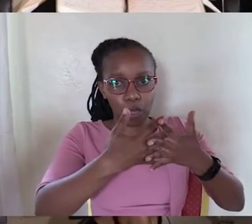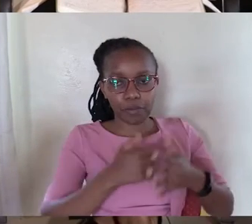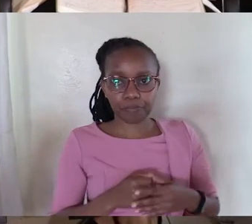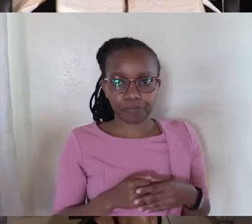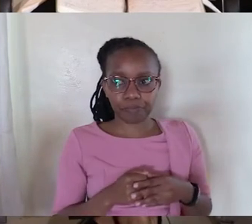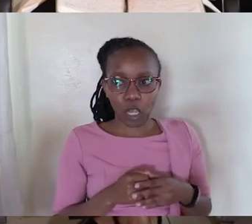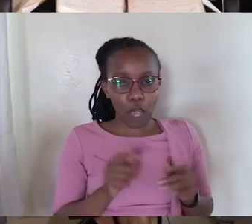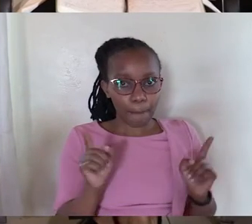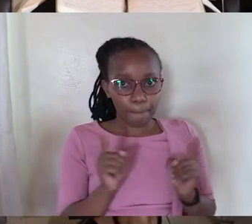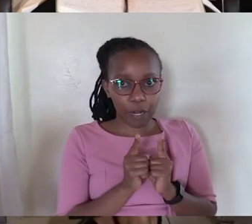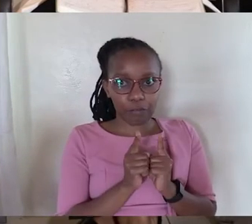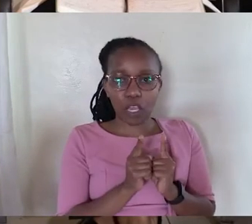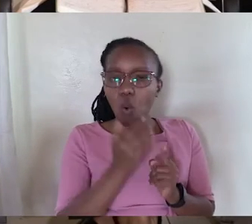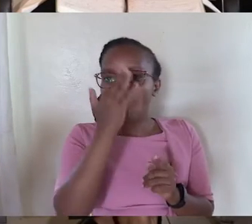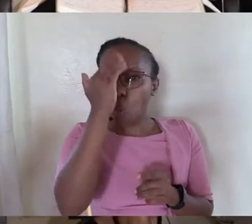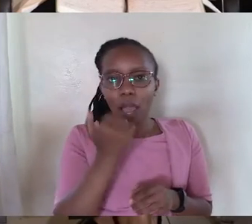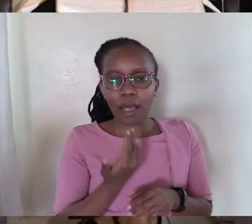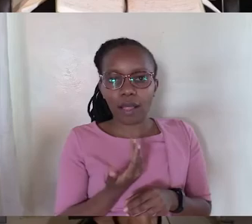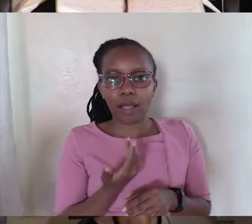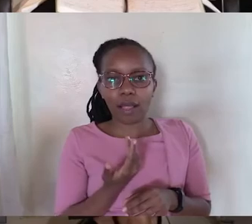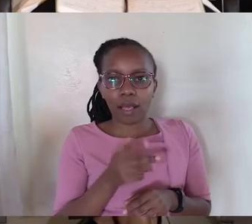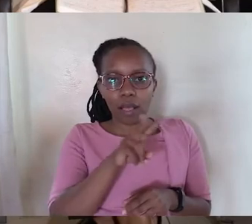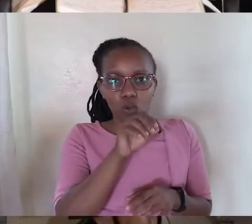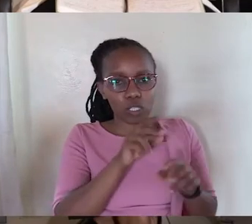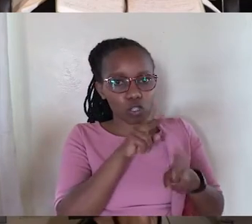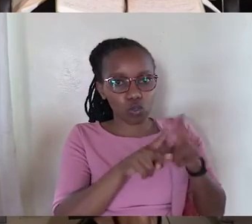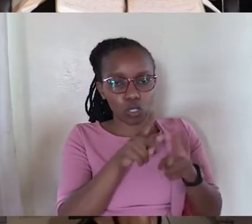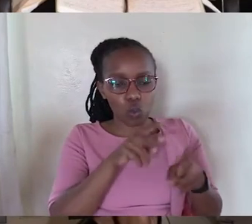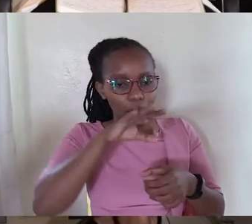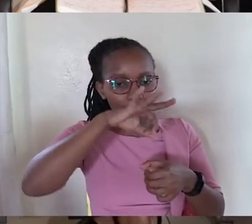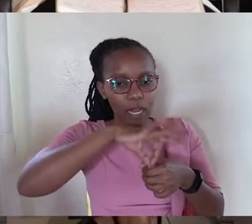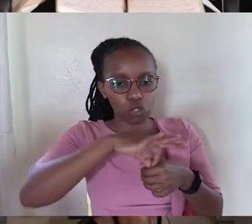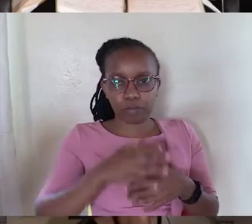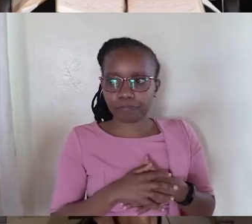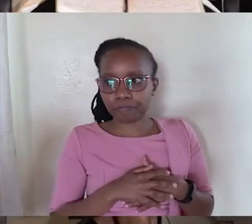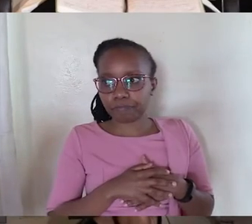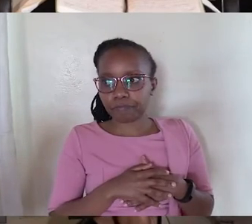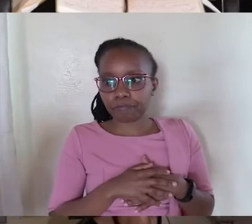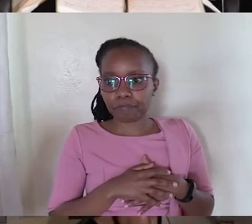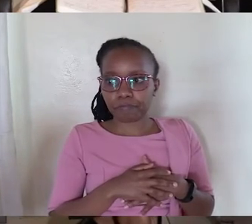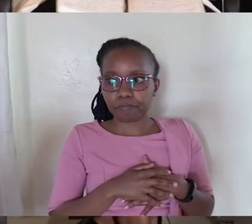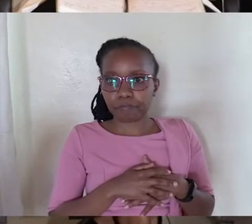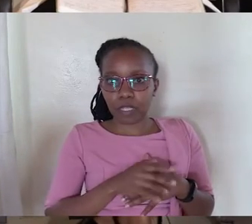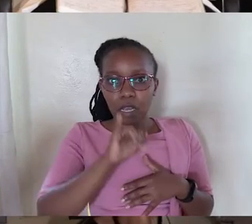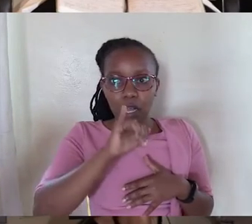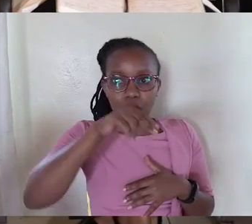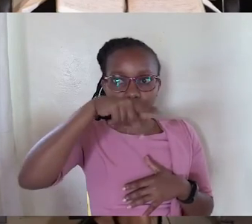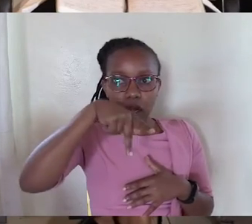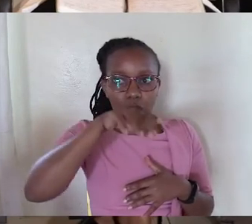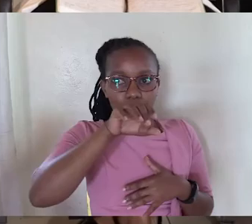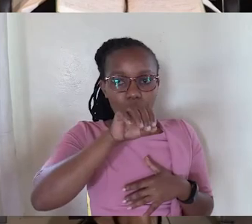In summary form, going into the 2022 elections, as an authority,